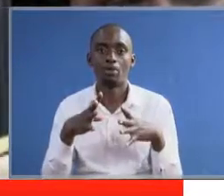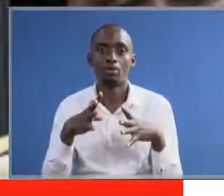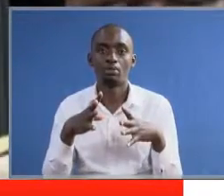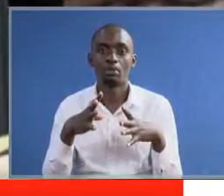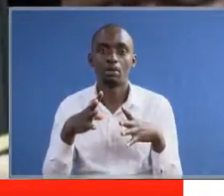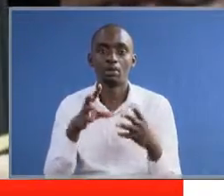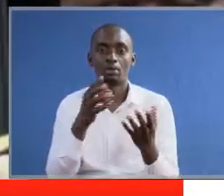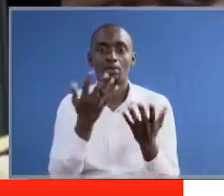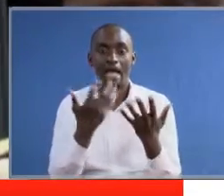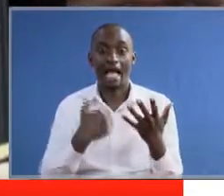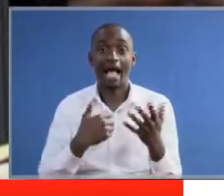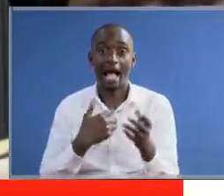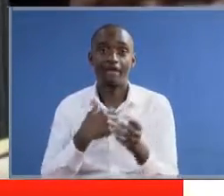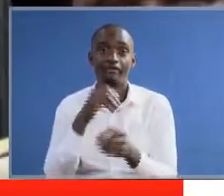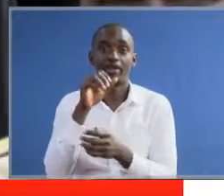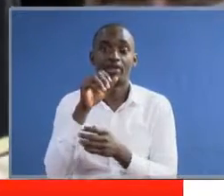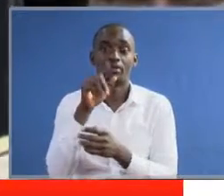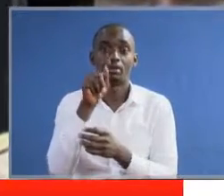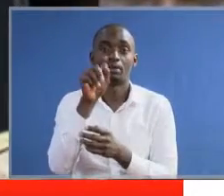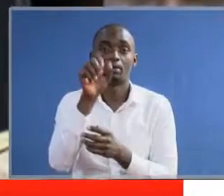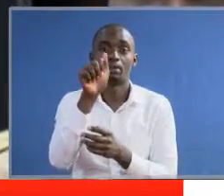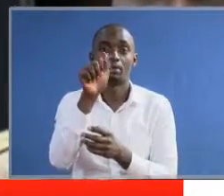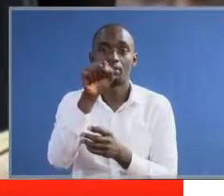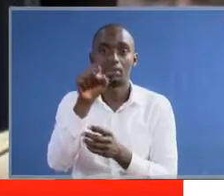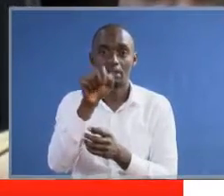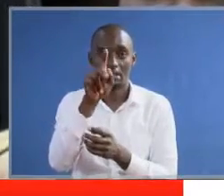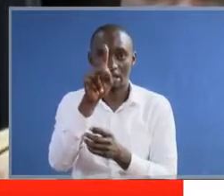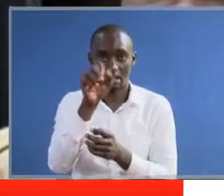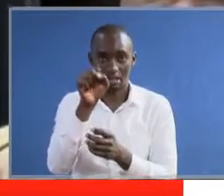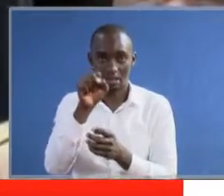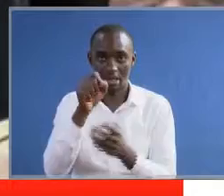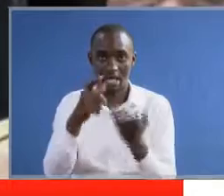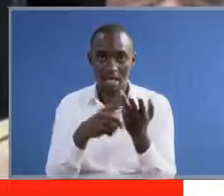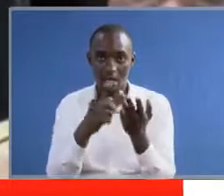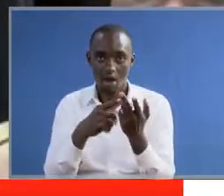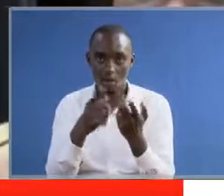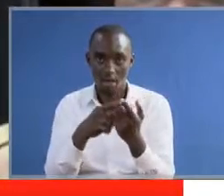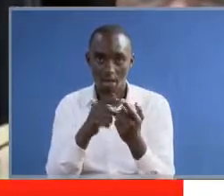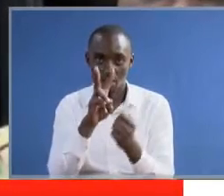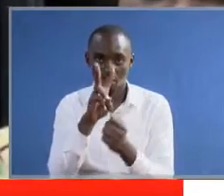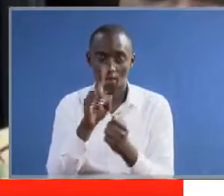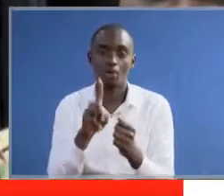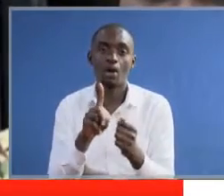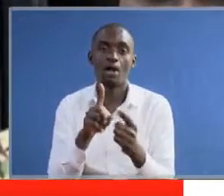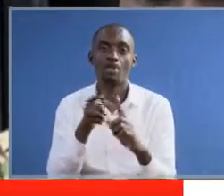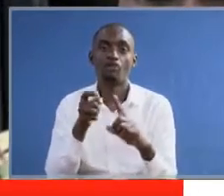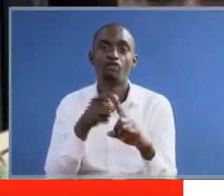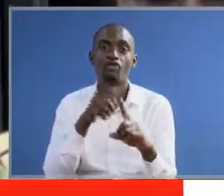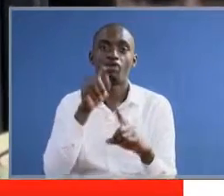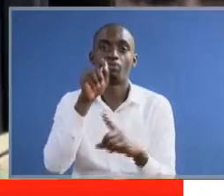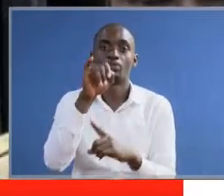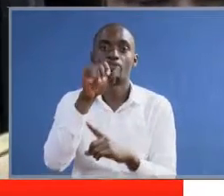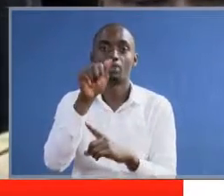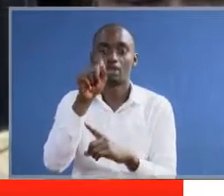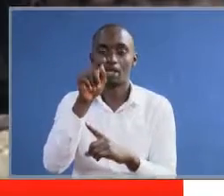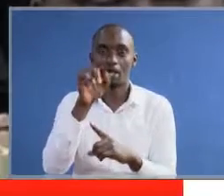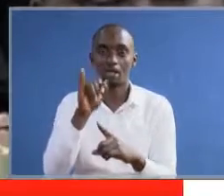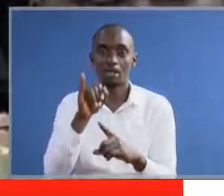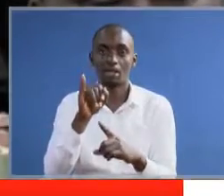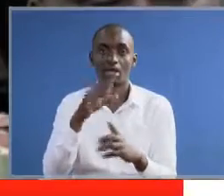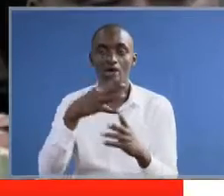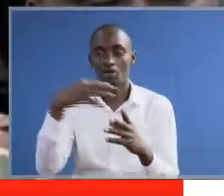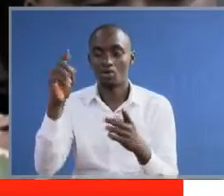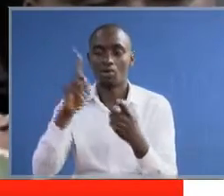these tusks, around 21 of them. From Mutiati, and they were destined for Nairobi.